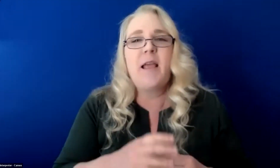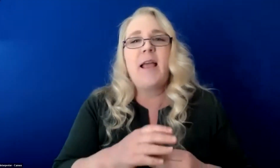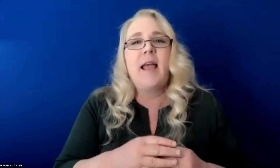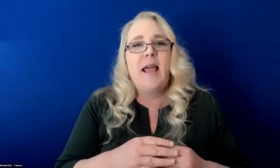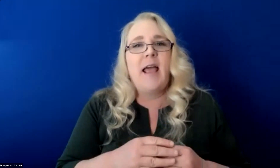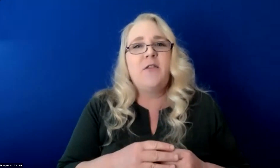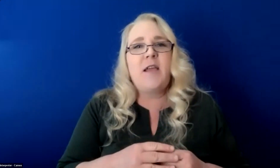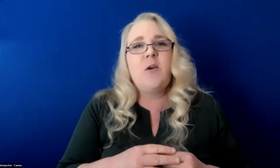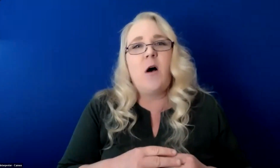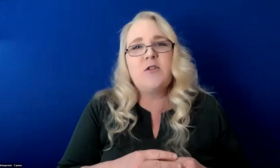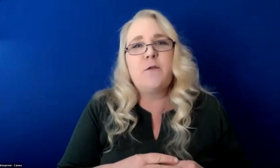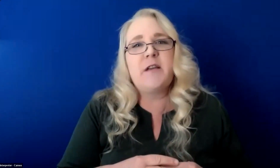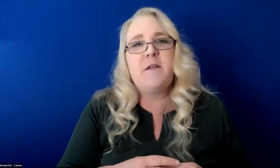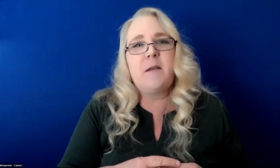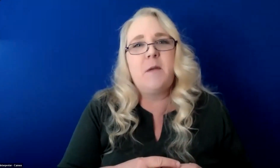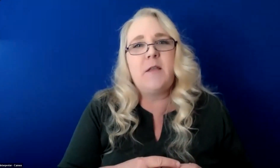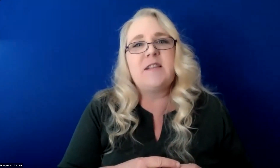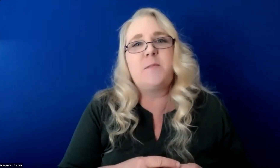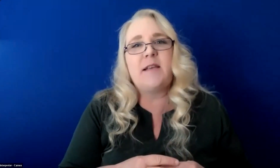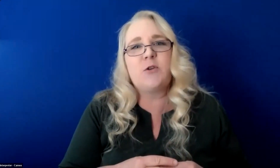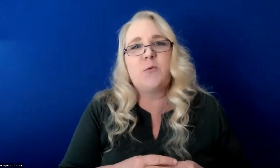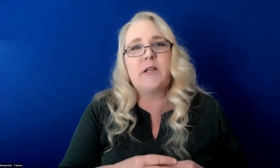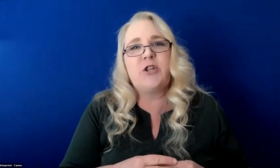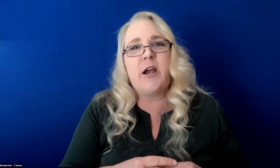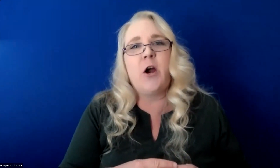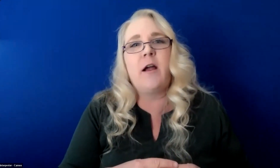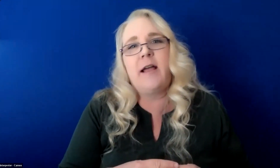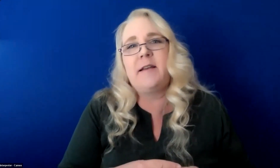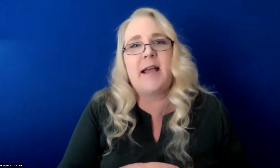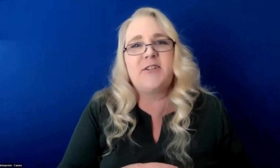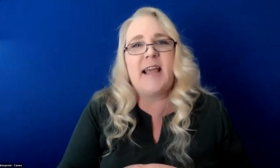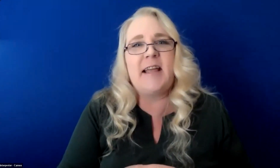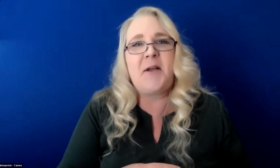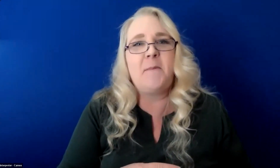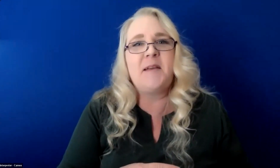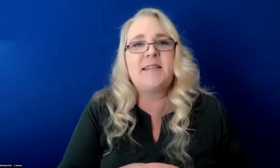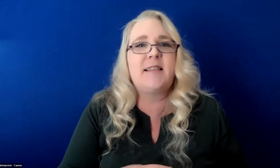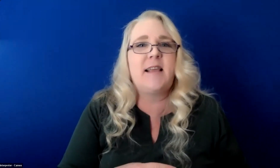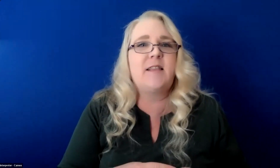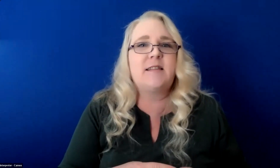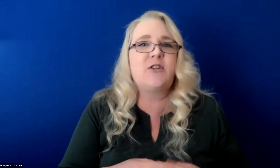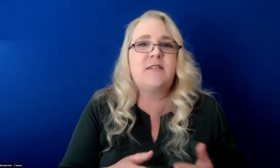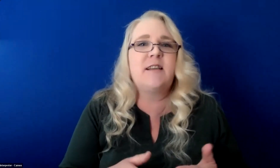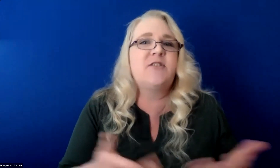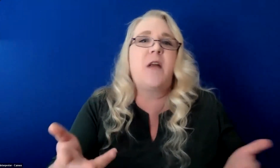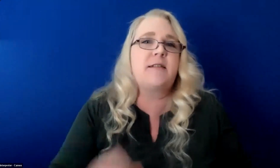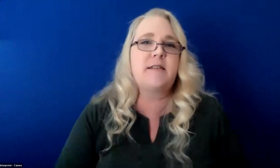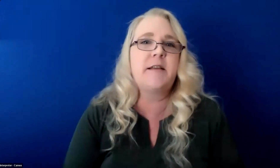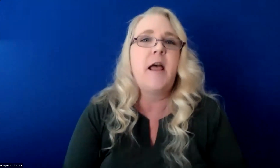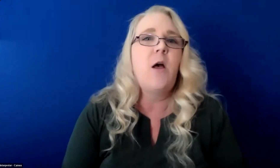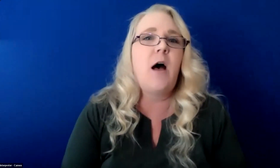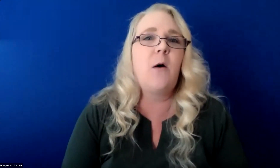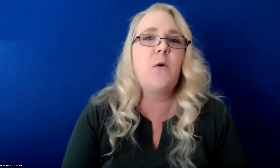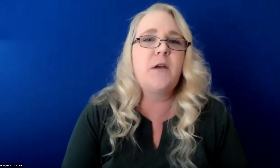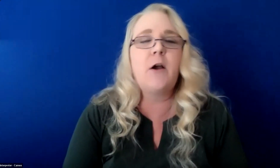over to Michelle. And thank you also for giving me the space to really share and educate, because I think this is it's so nice